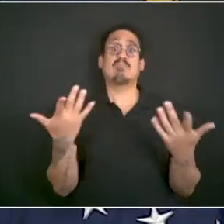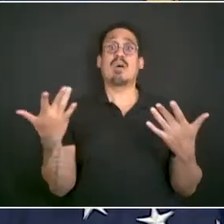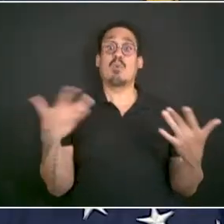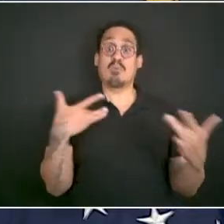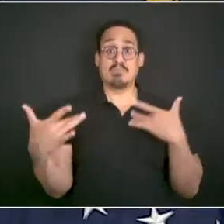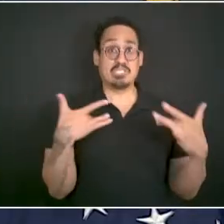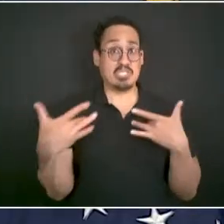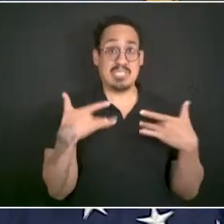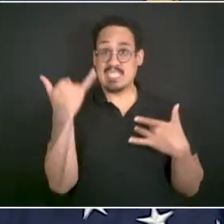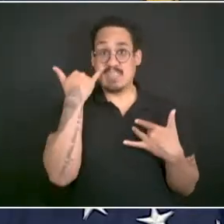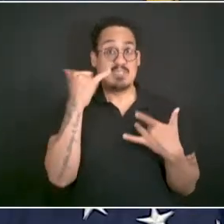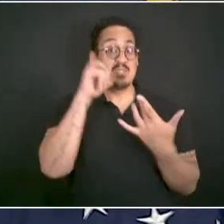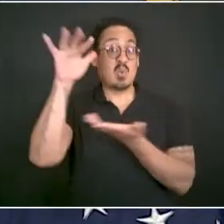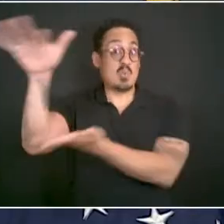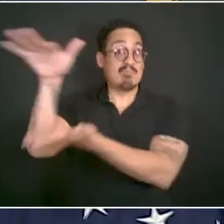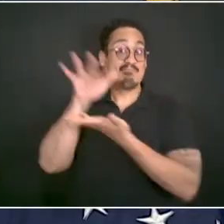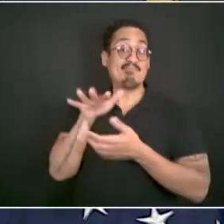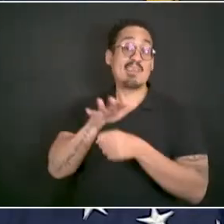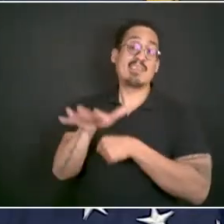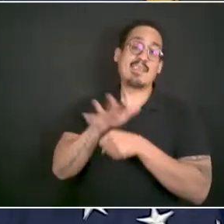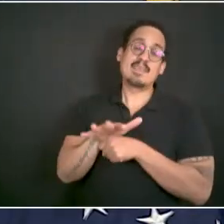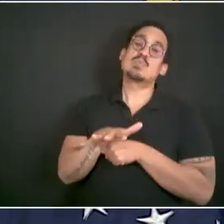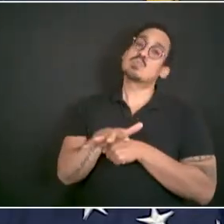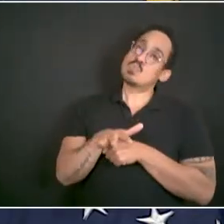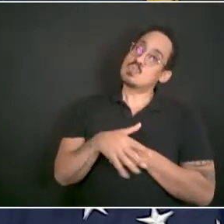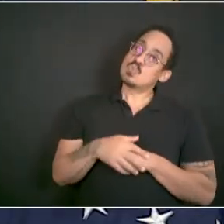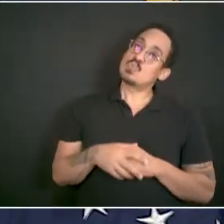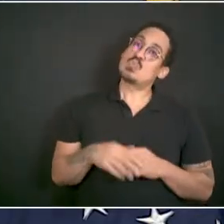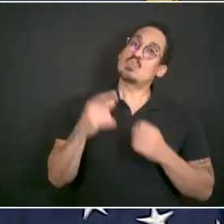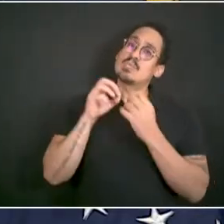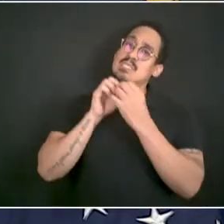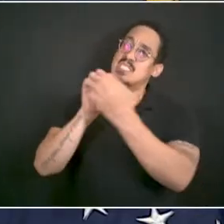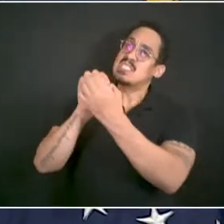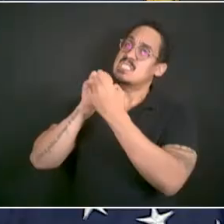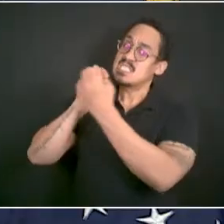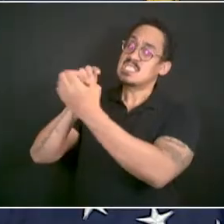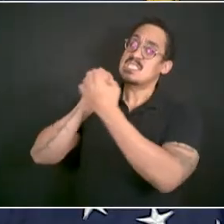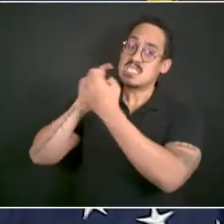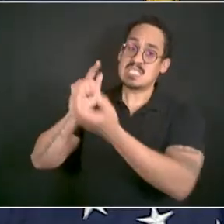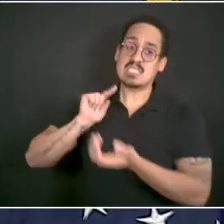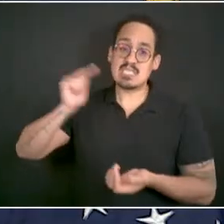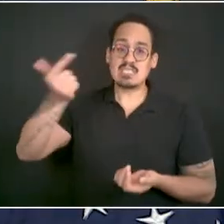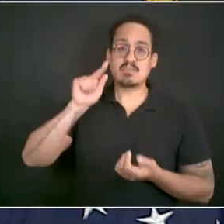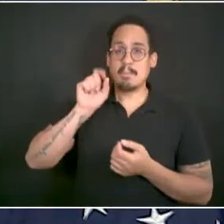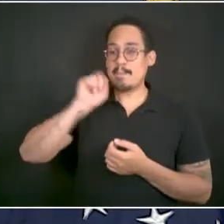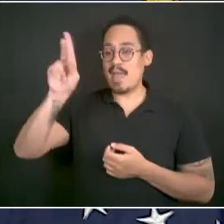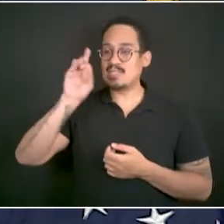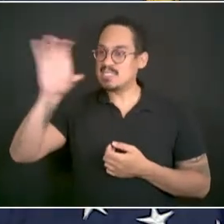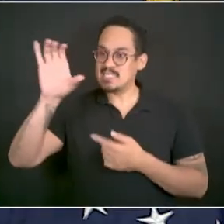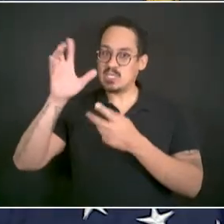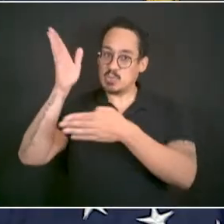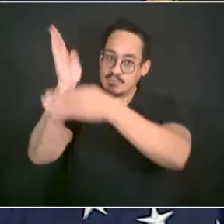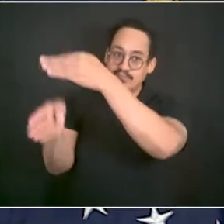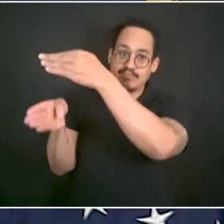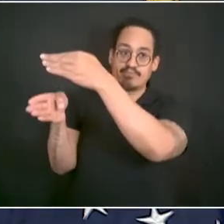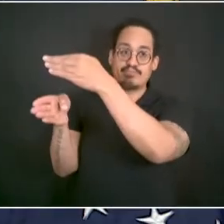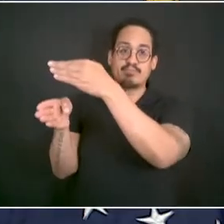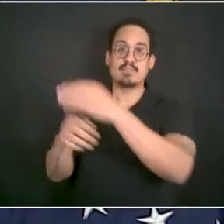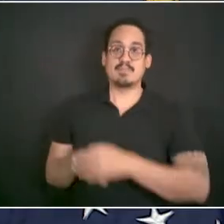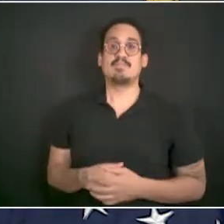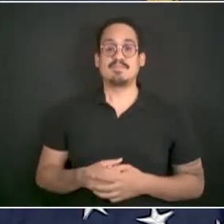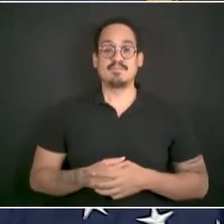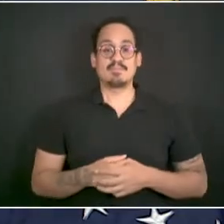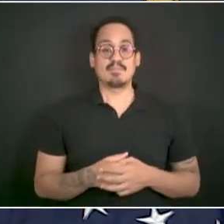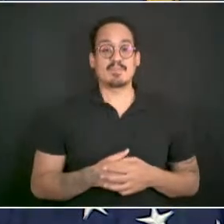to continue. We go back and forth to Washington, D.C. to get them done. But, you know, I'm just sort